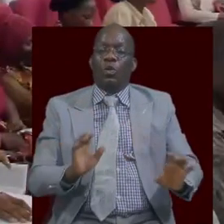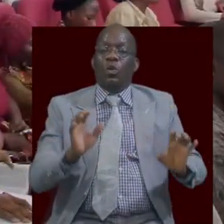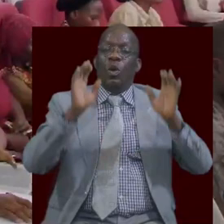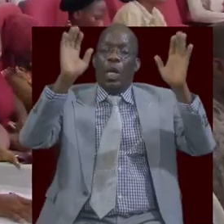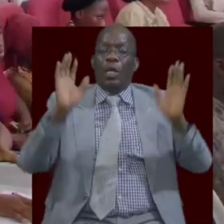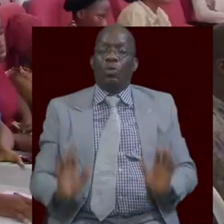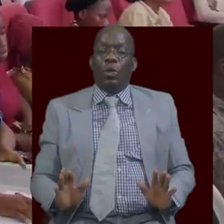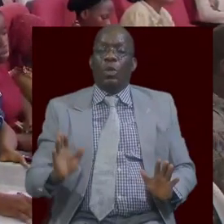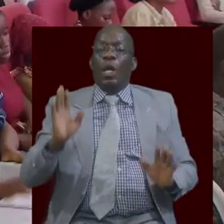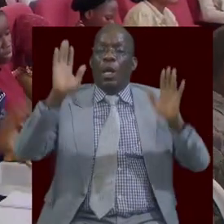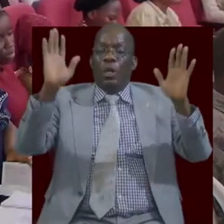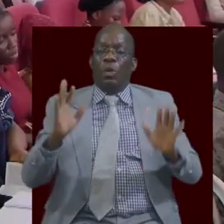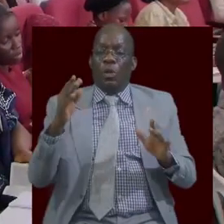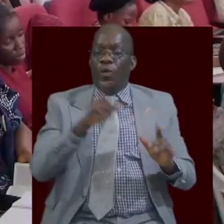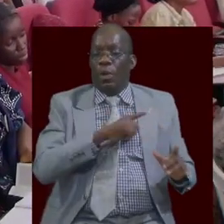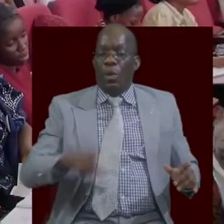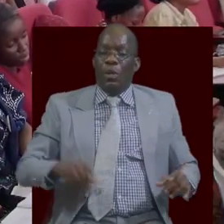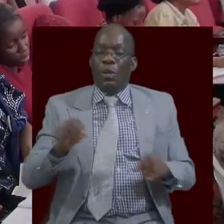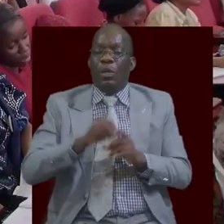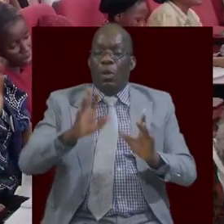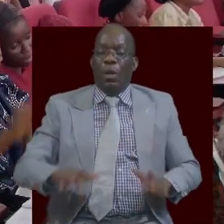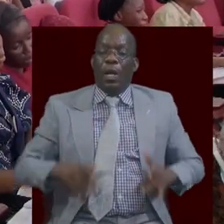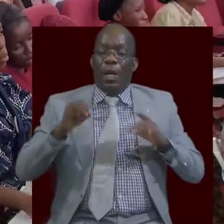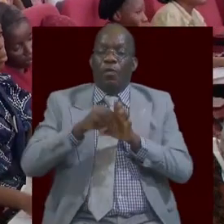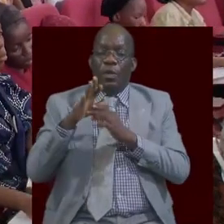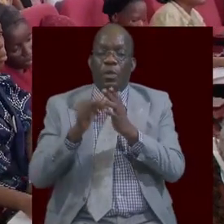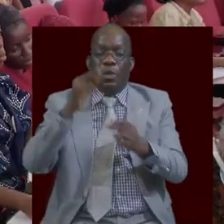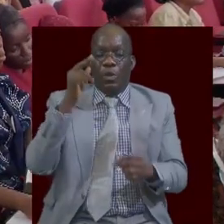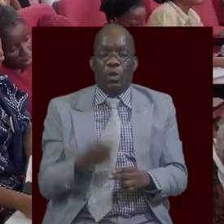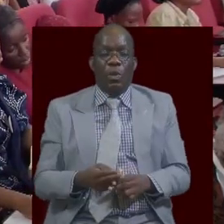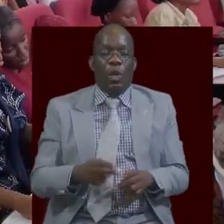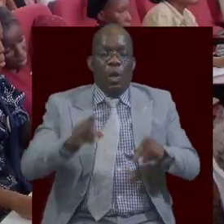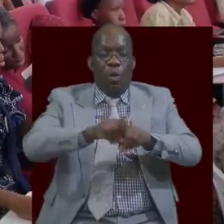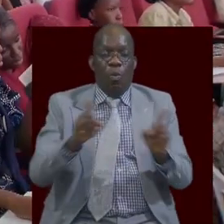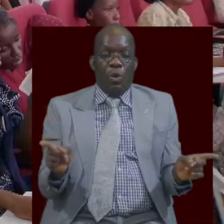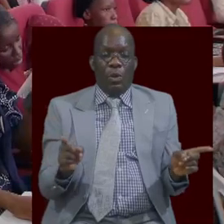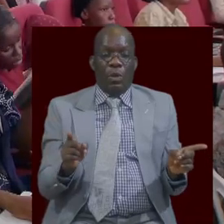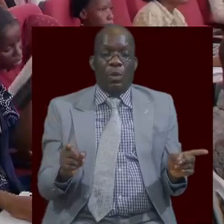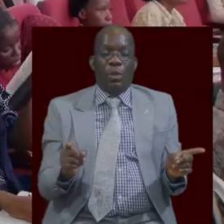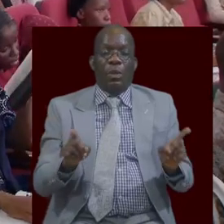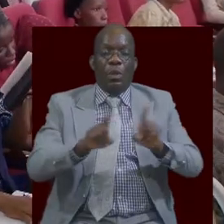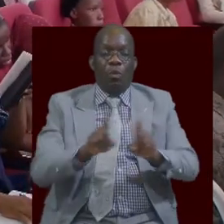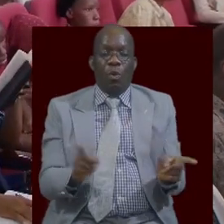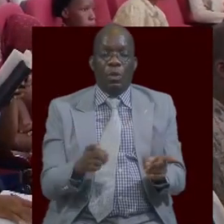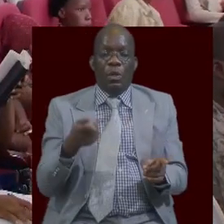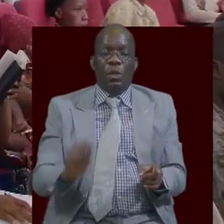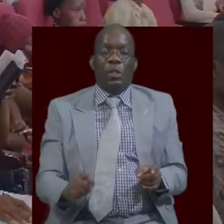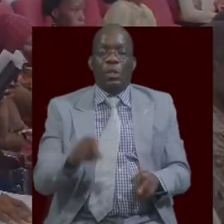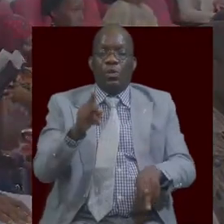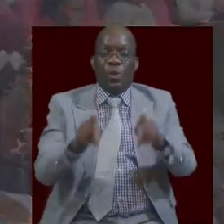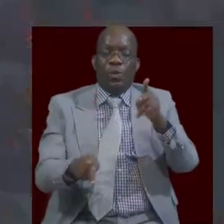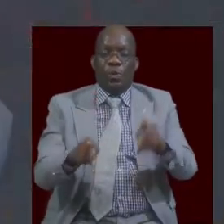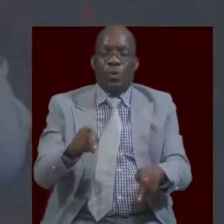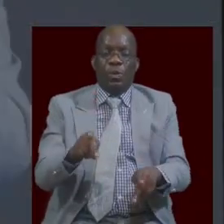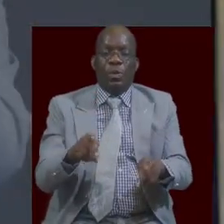in Jesus' name. And then it says, but the people, that